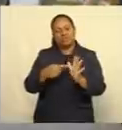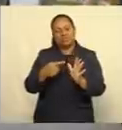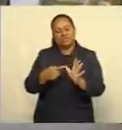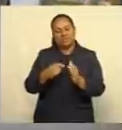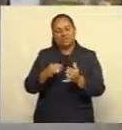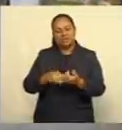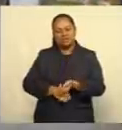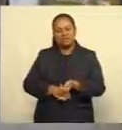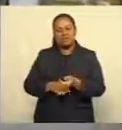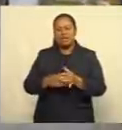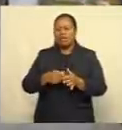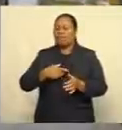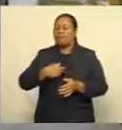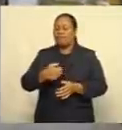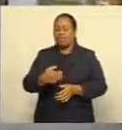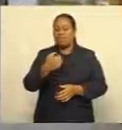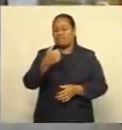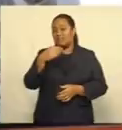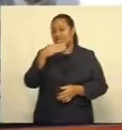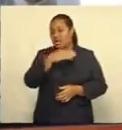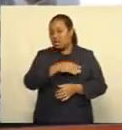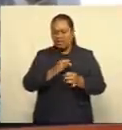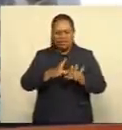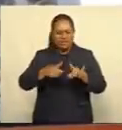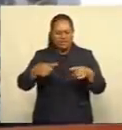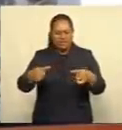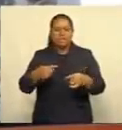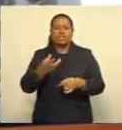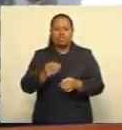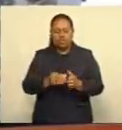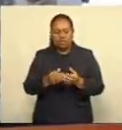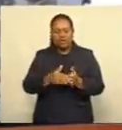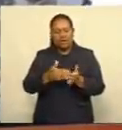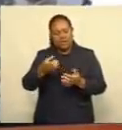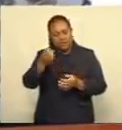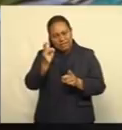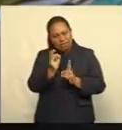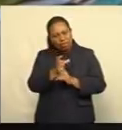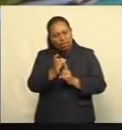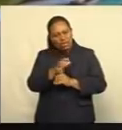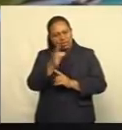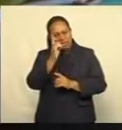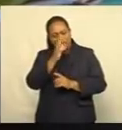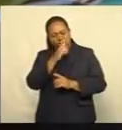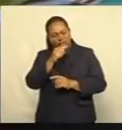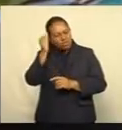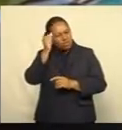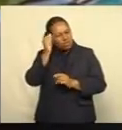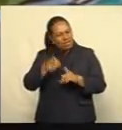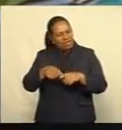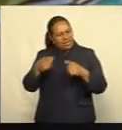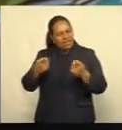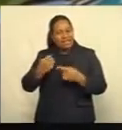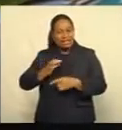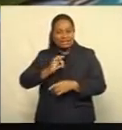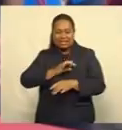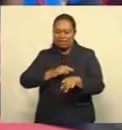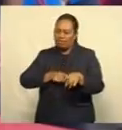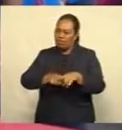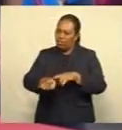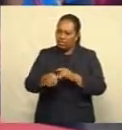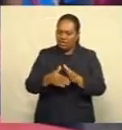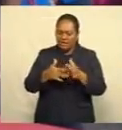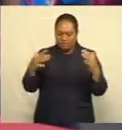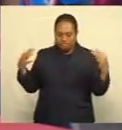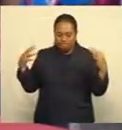than 600 products and believes it is important for the workers to know the difference. The event also gave the staff an opportunity to come together